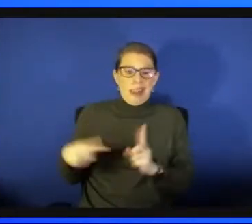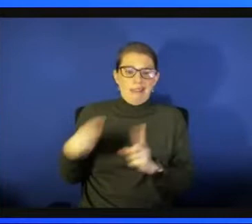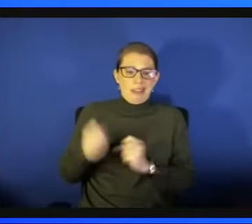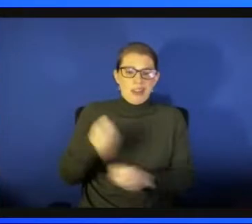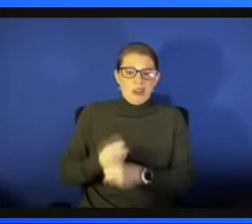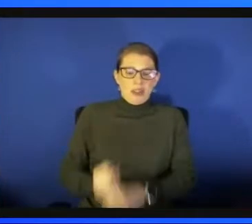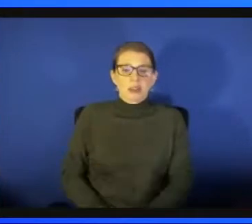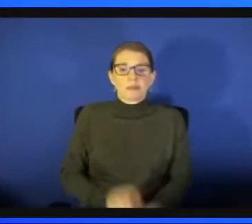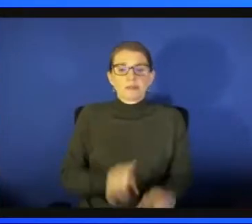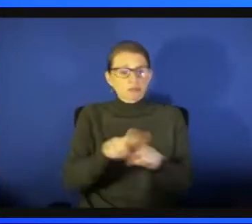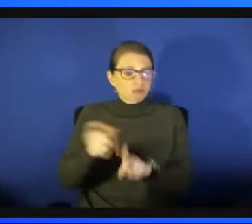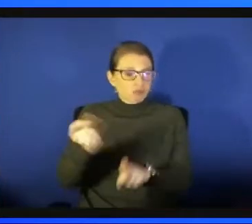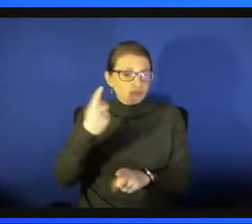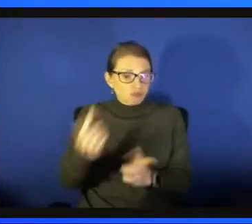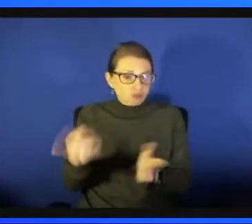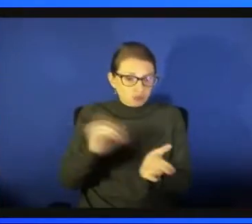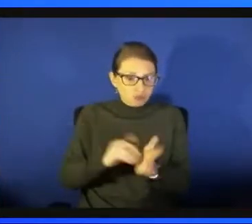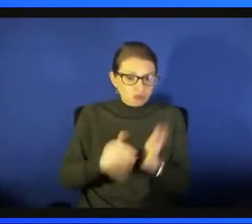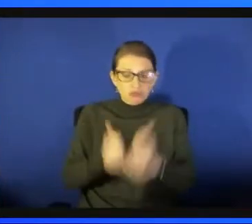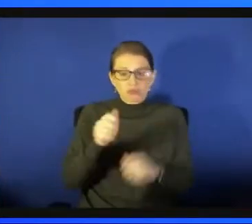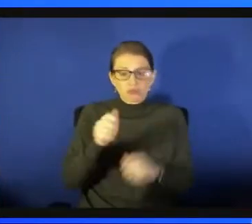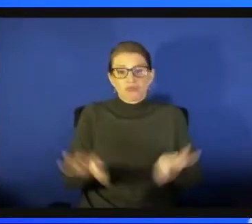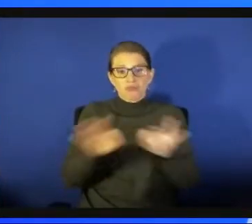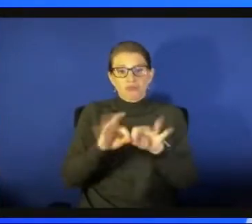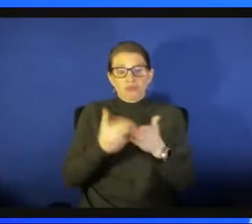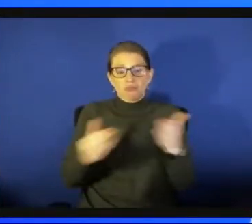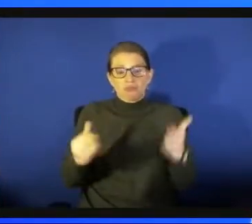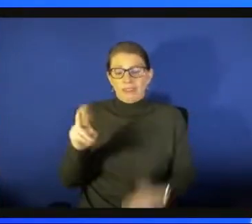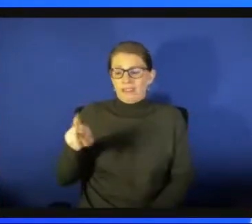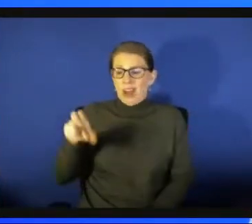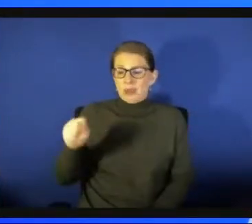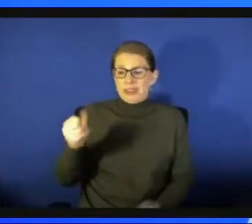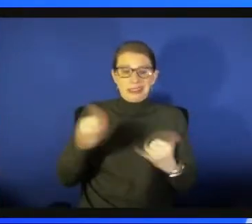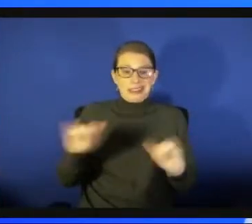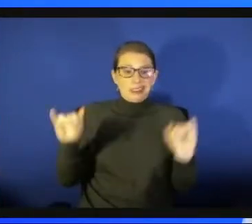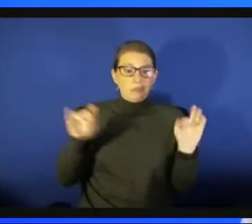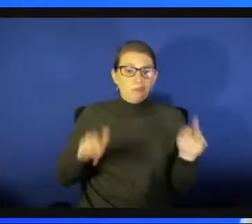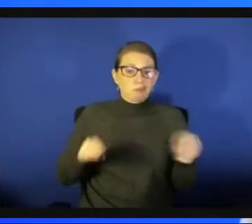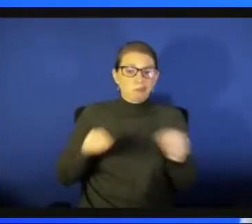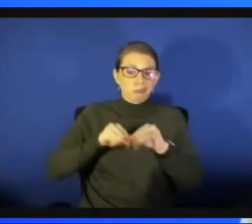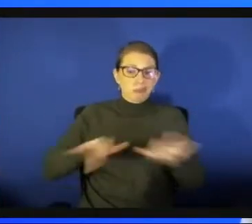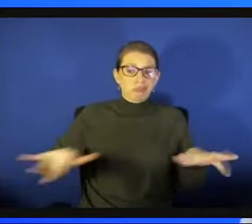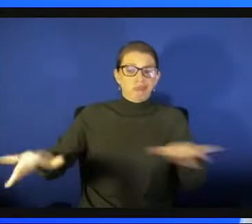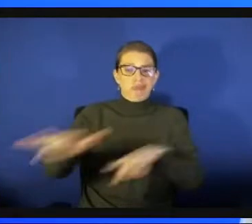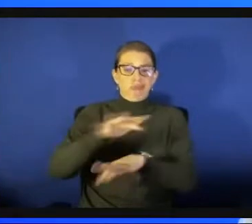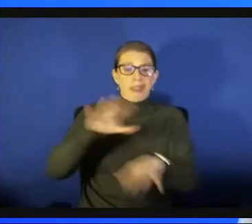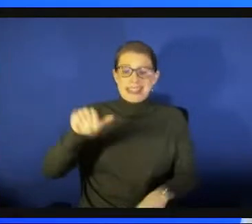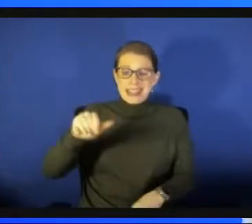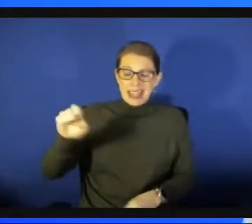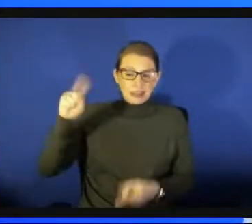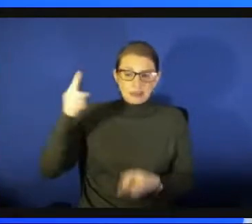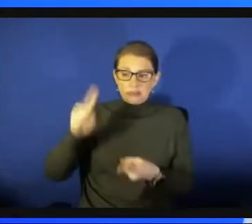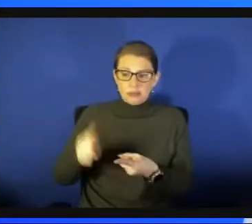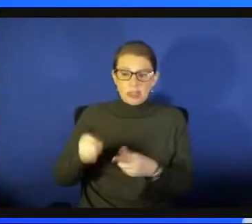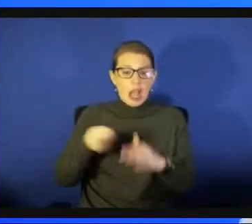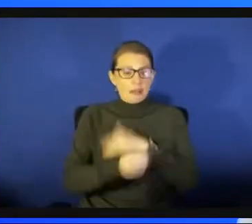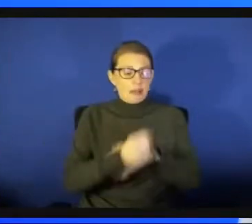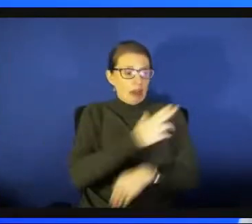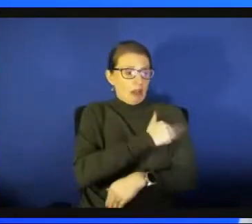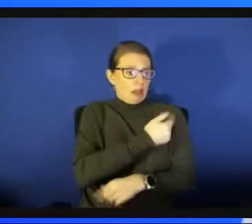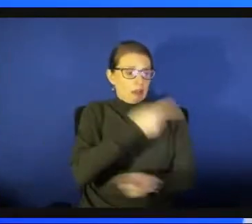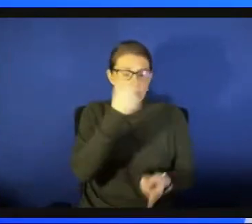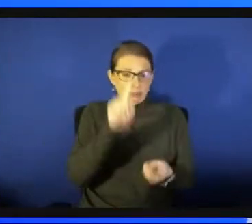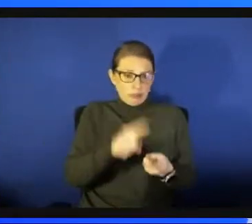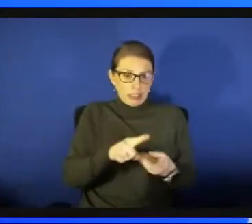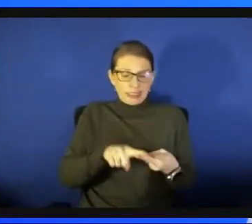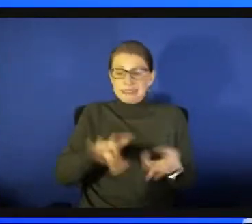also, again, I think the most important thing is to understand the virus is still out there. Yes, cases are going down, hospitalizations are going down, deaths are going down, but